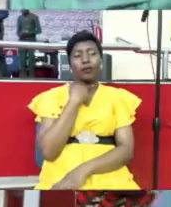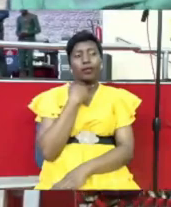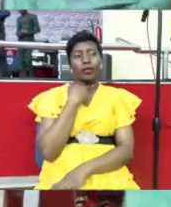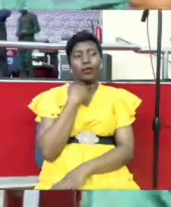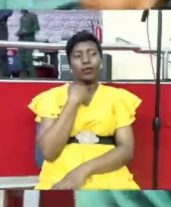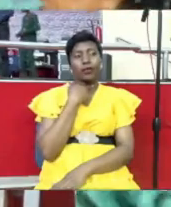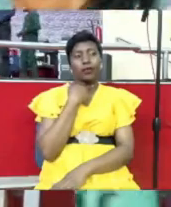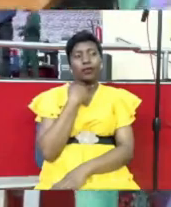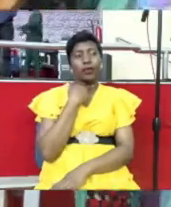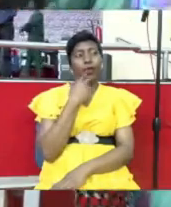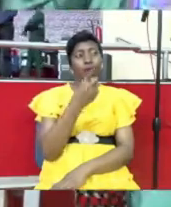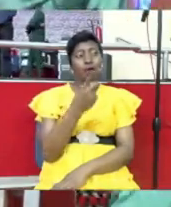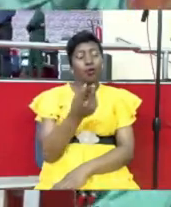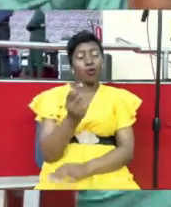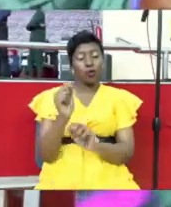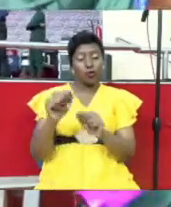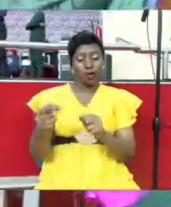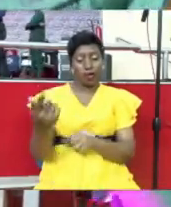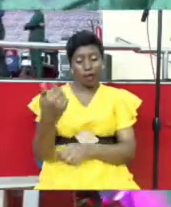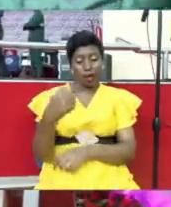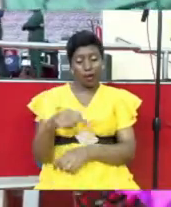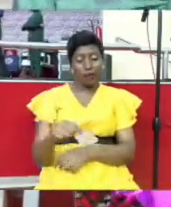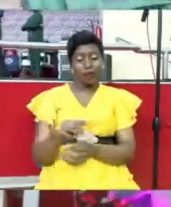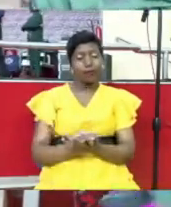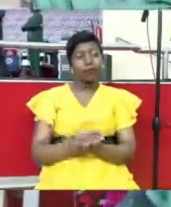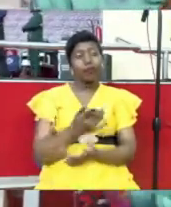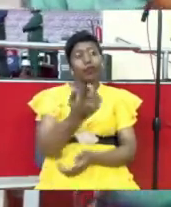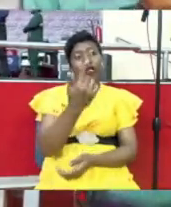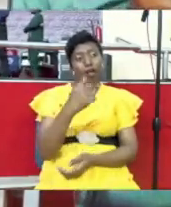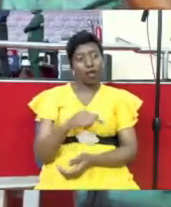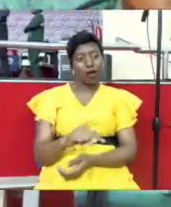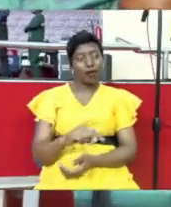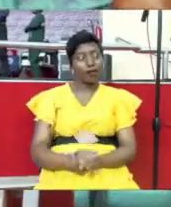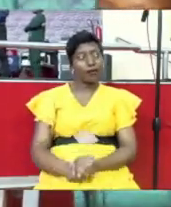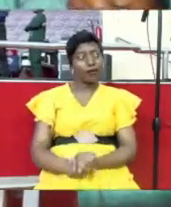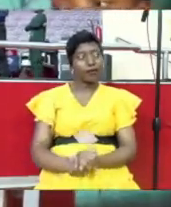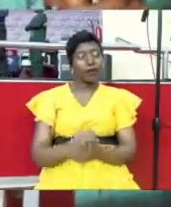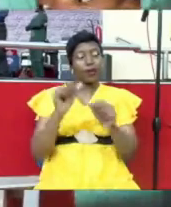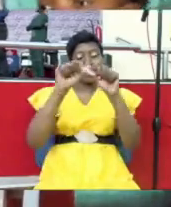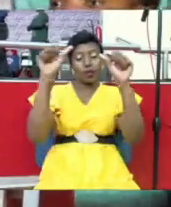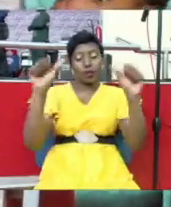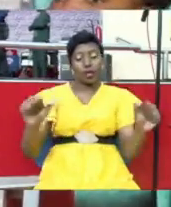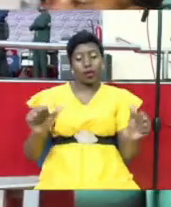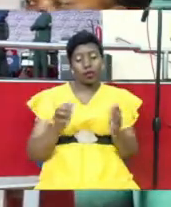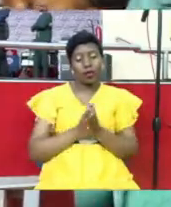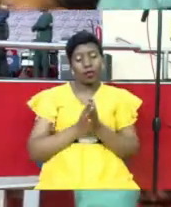You can come. You can come. The altar is open.